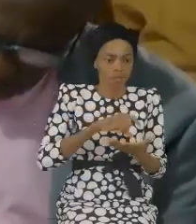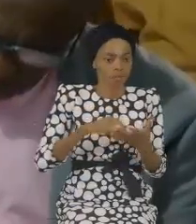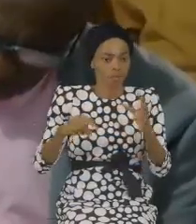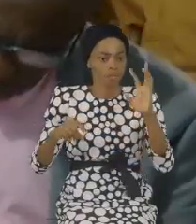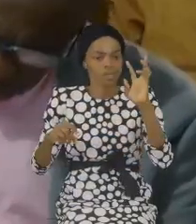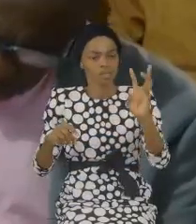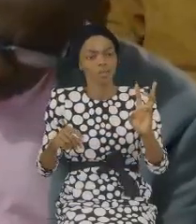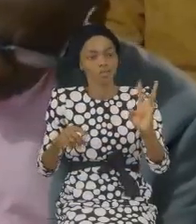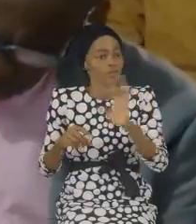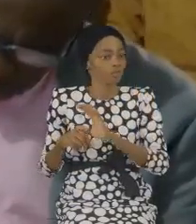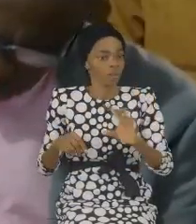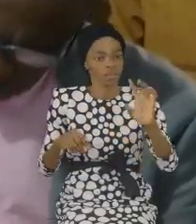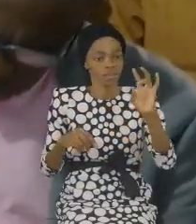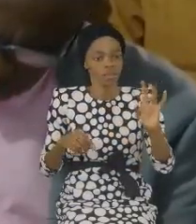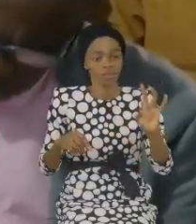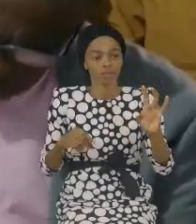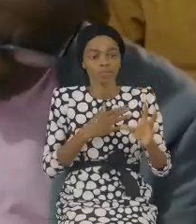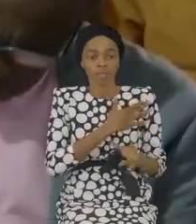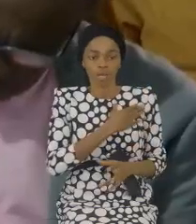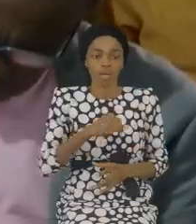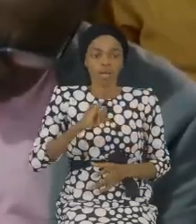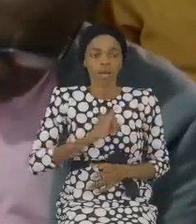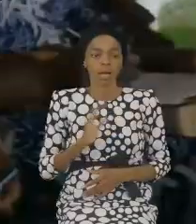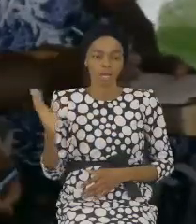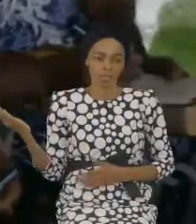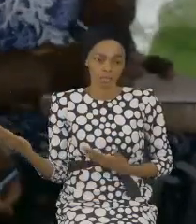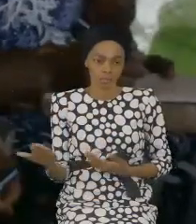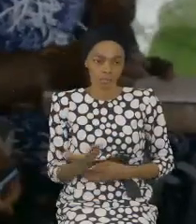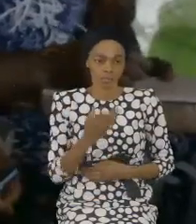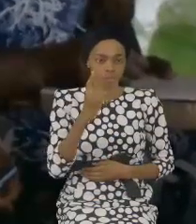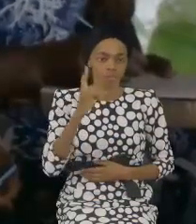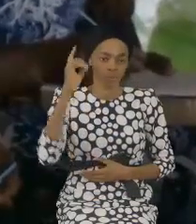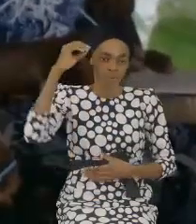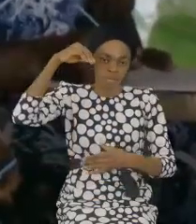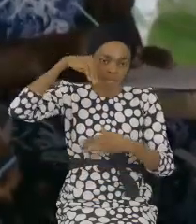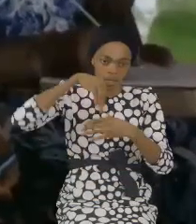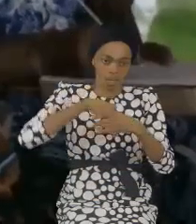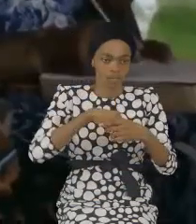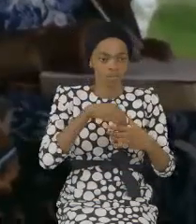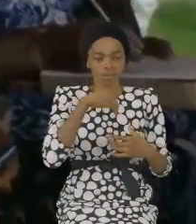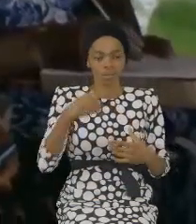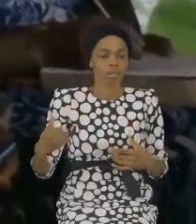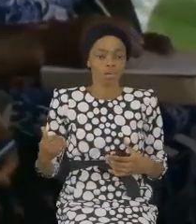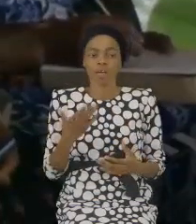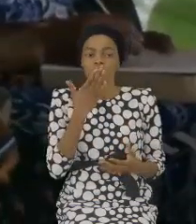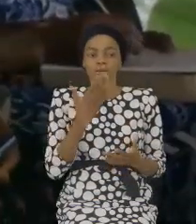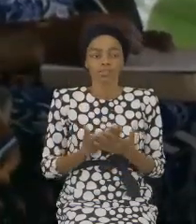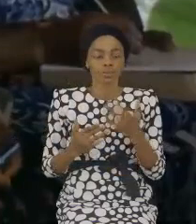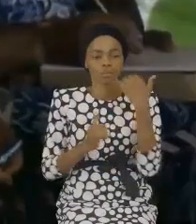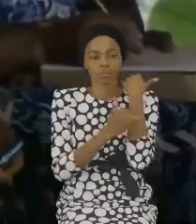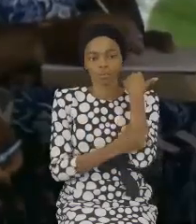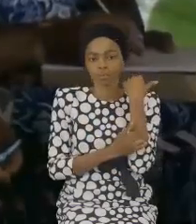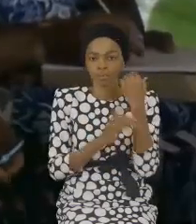In verse 7, and I brought you into a plentiful country. Underline